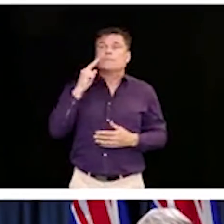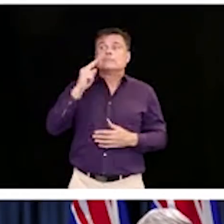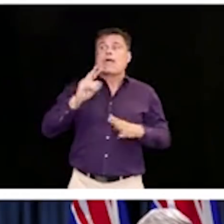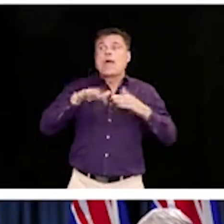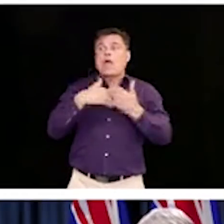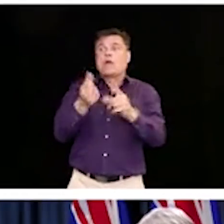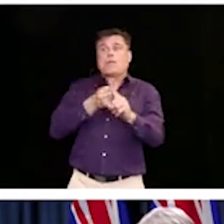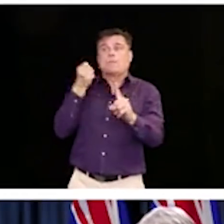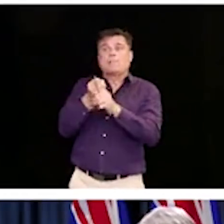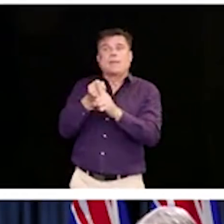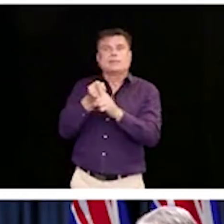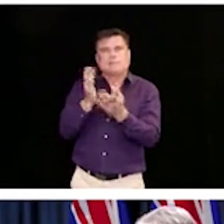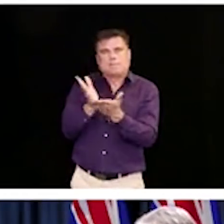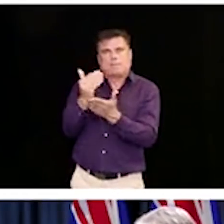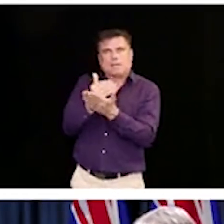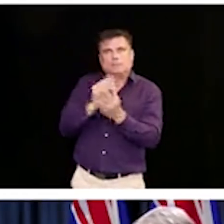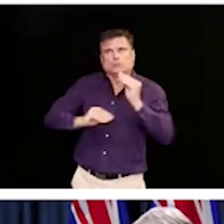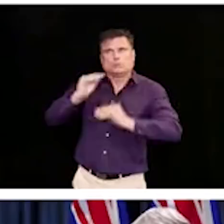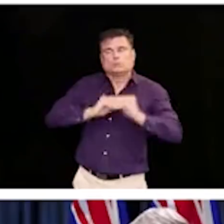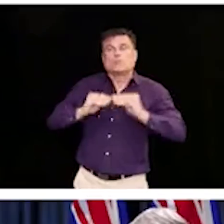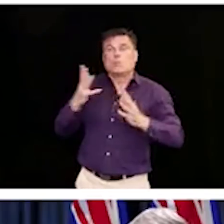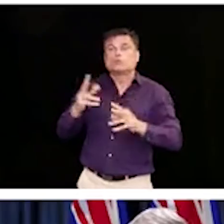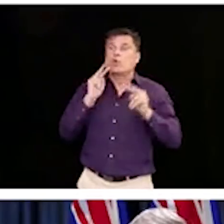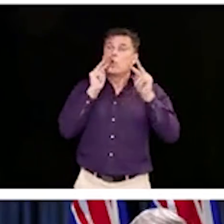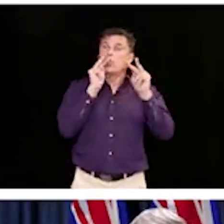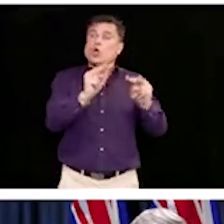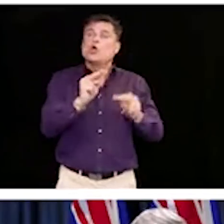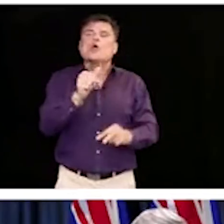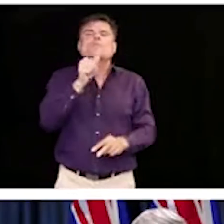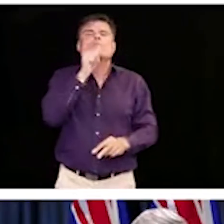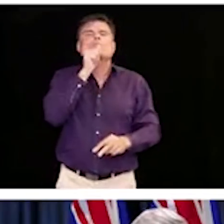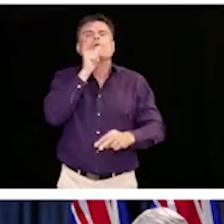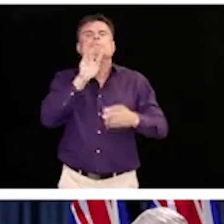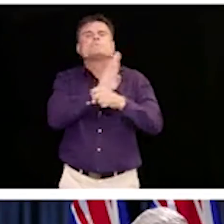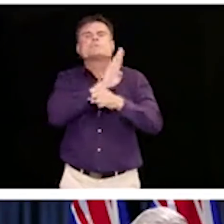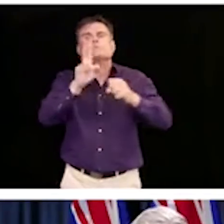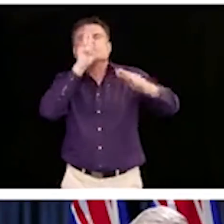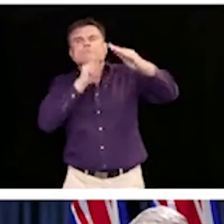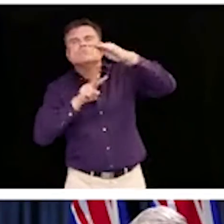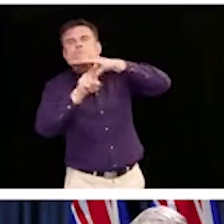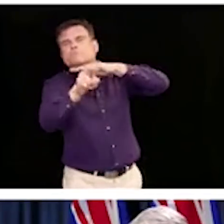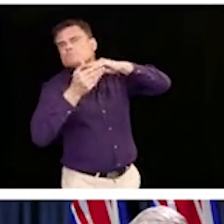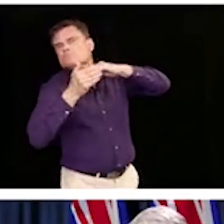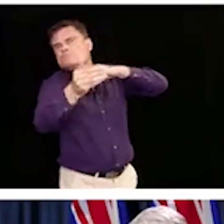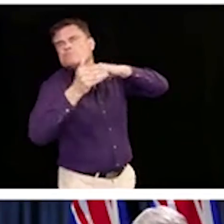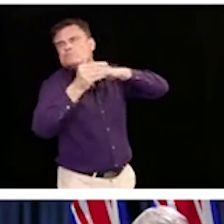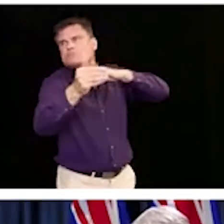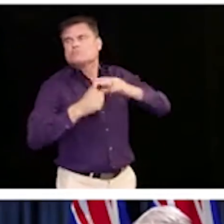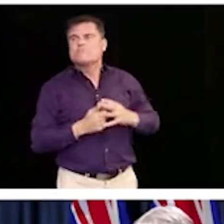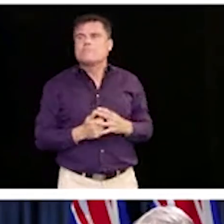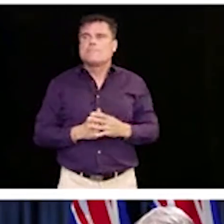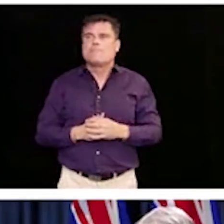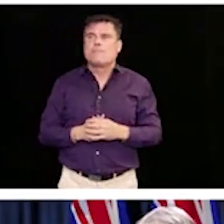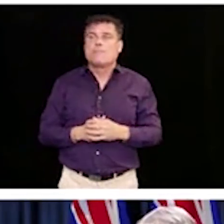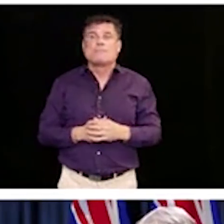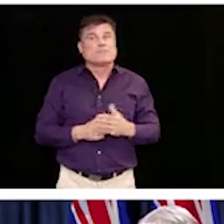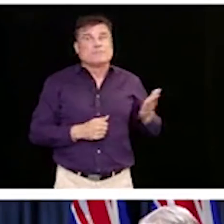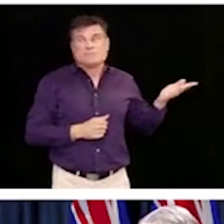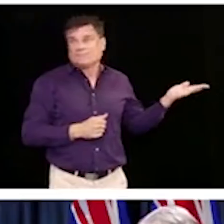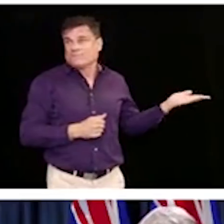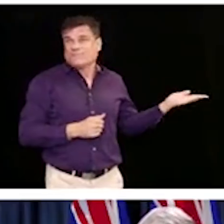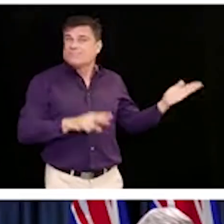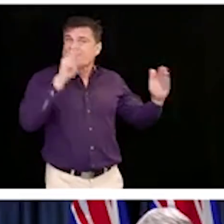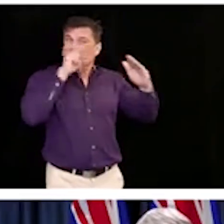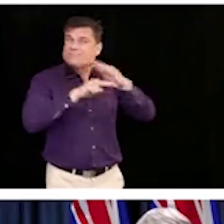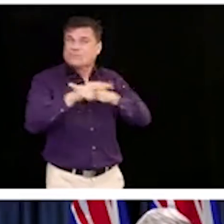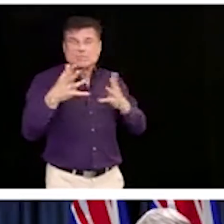our economy. This slide looks at the private forecasters' numbers, and they've been changing their projections, understandably,